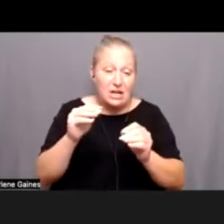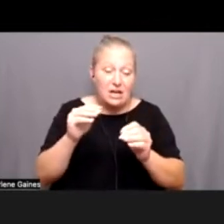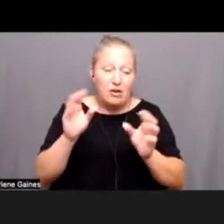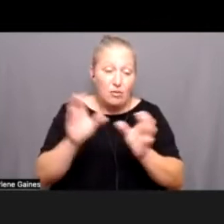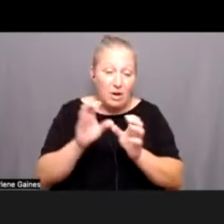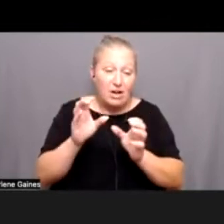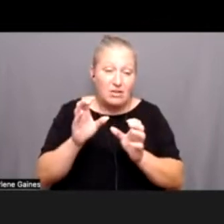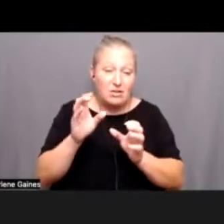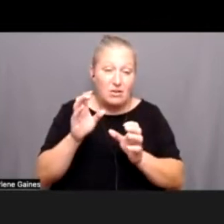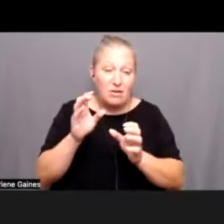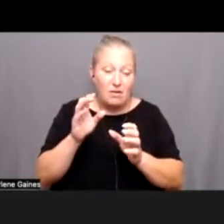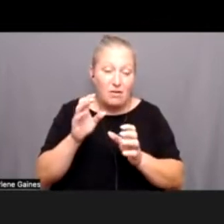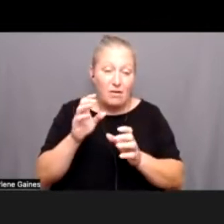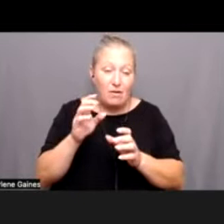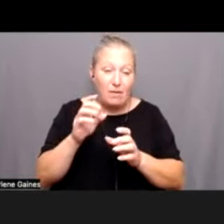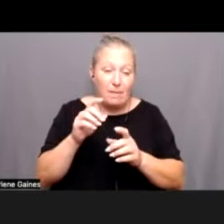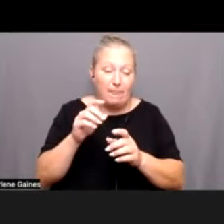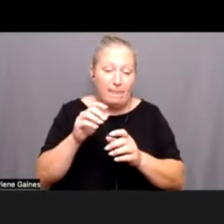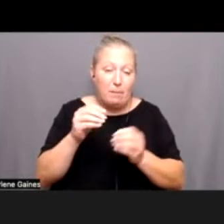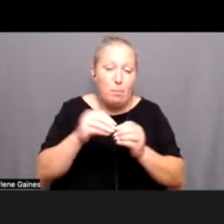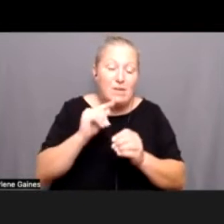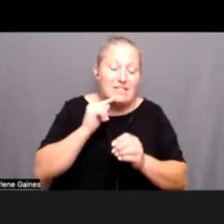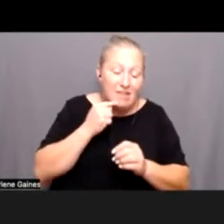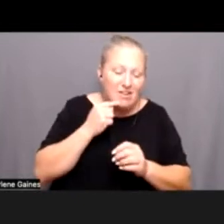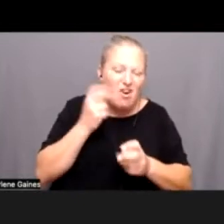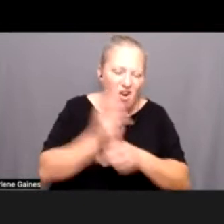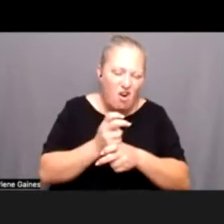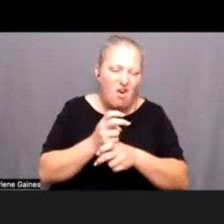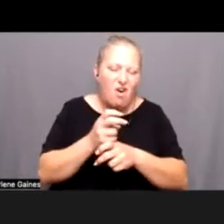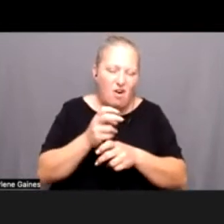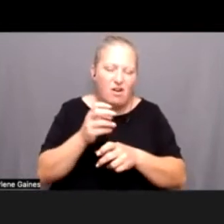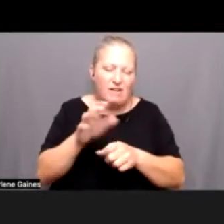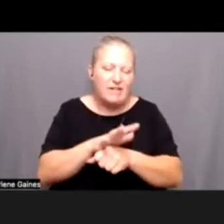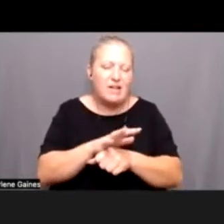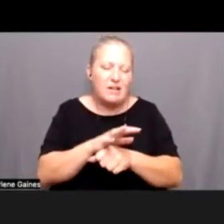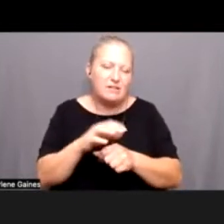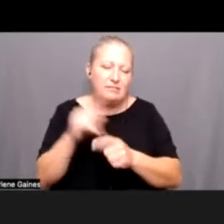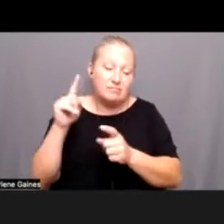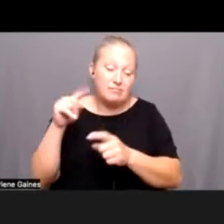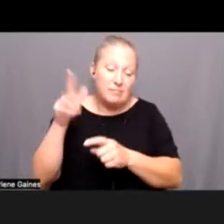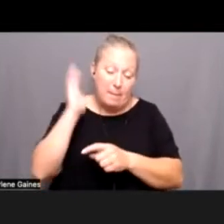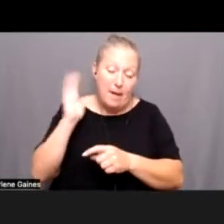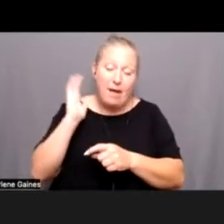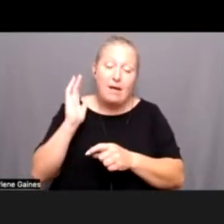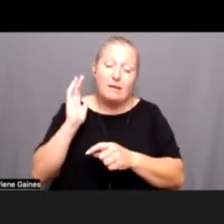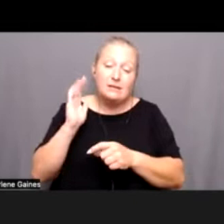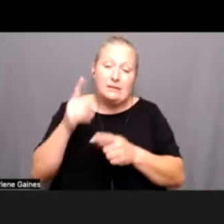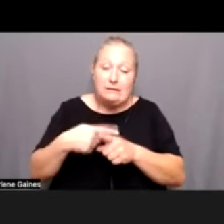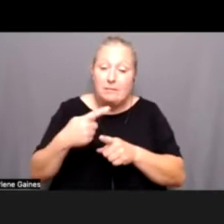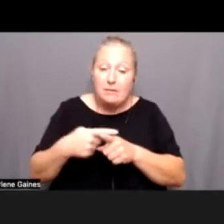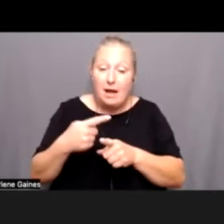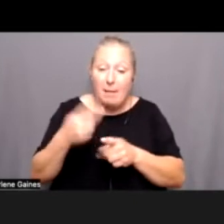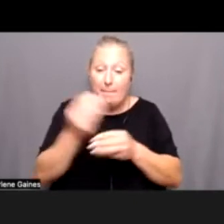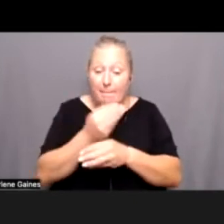those for mod severe, tend to be more hard to fill. In the past, it's been sometimes